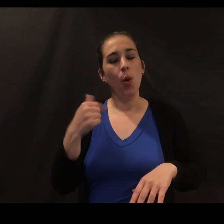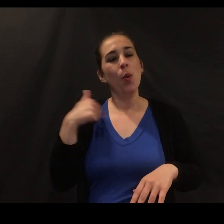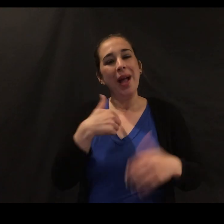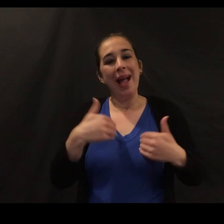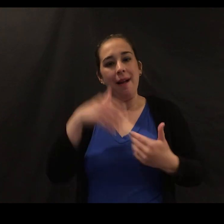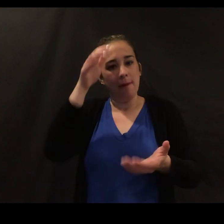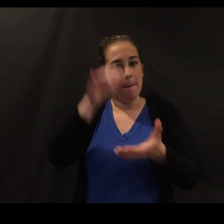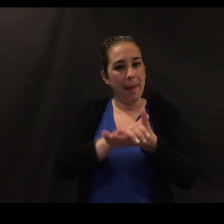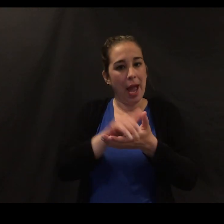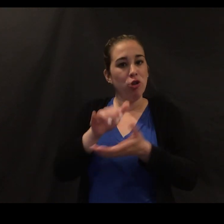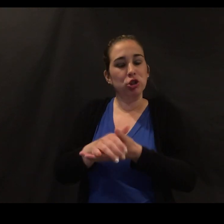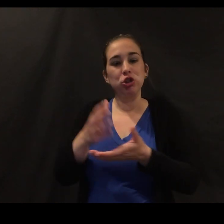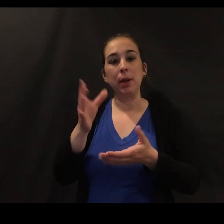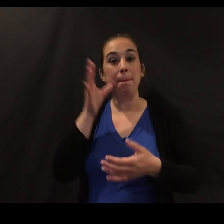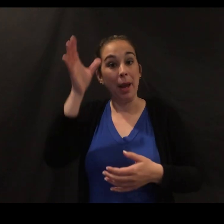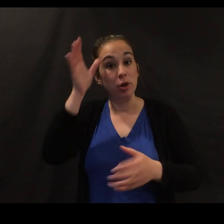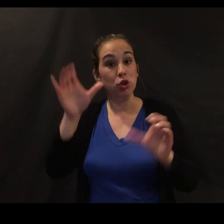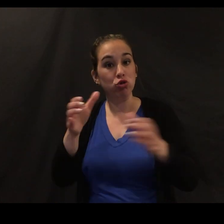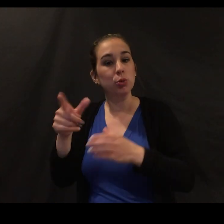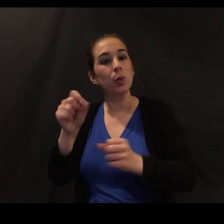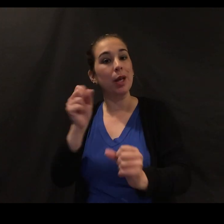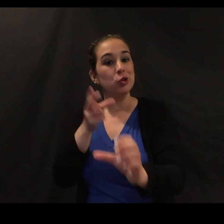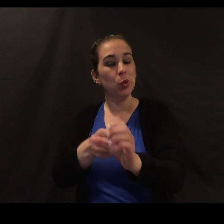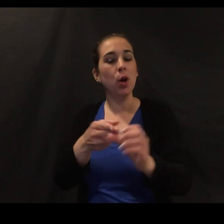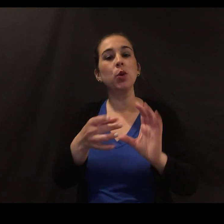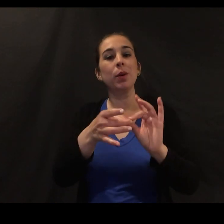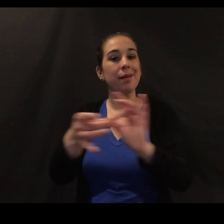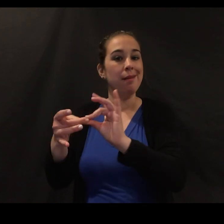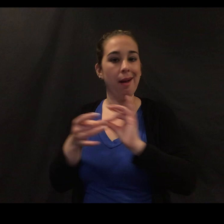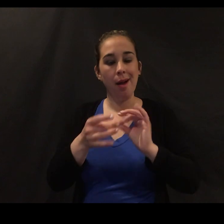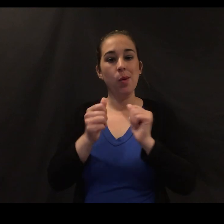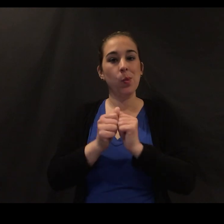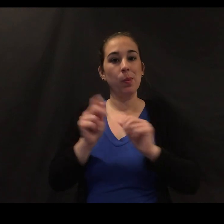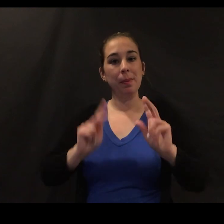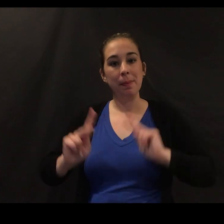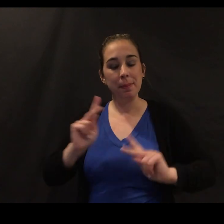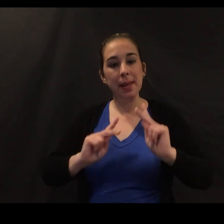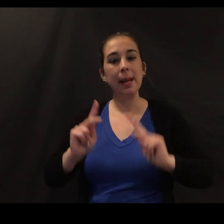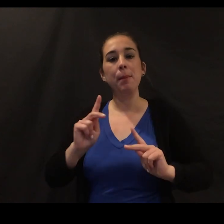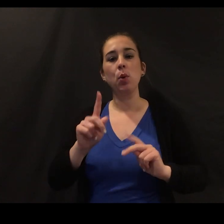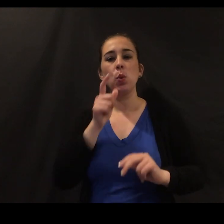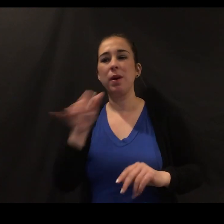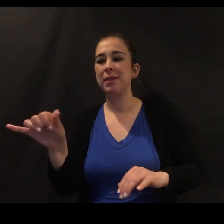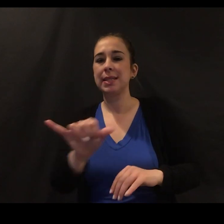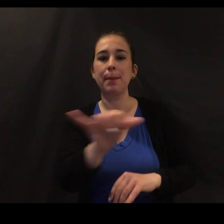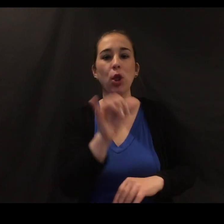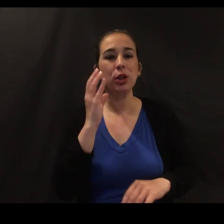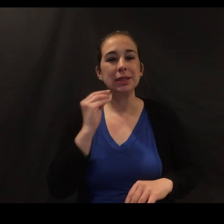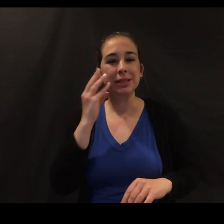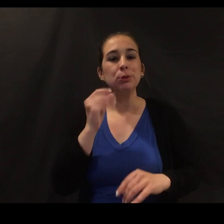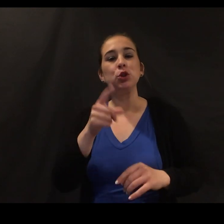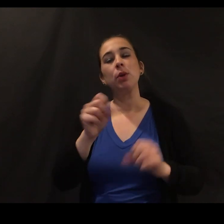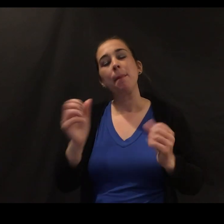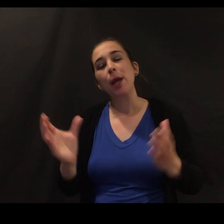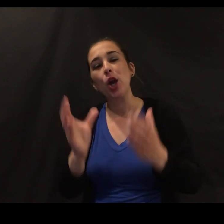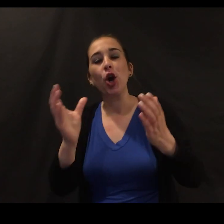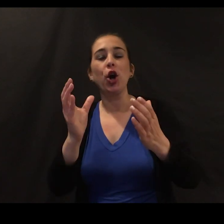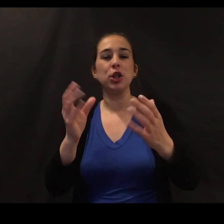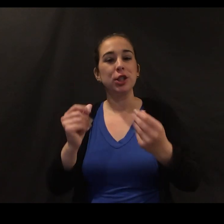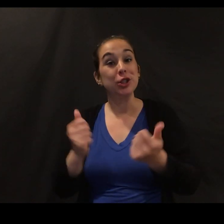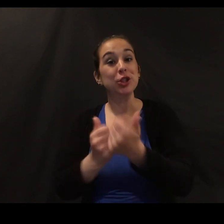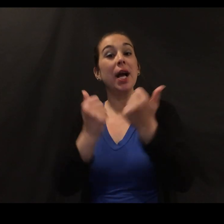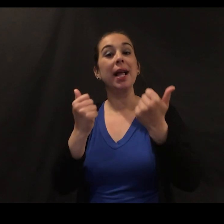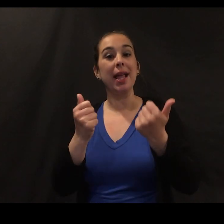Redeemer, where you can connect with people in a similar season to be encouraged and uplifted, as well as challenged to become the